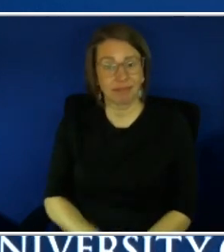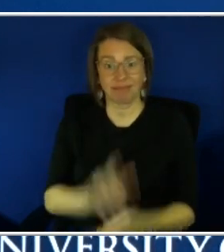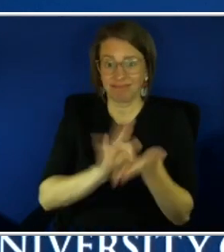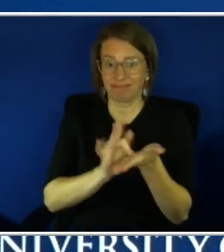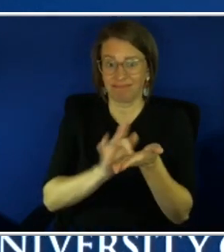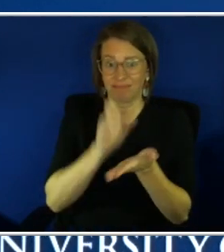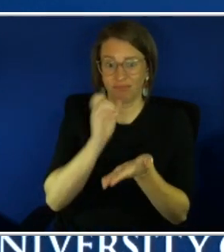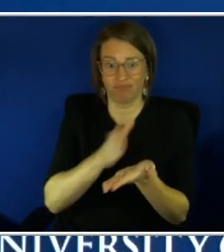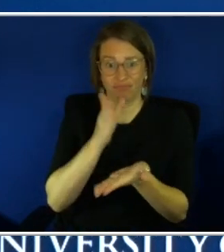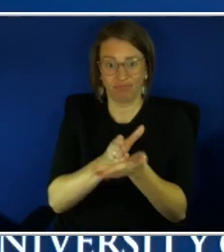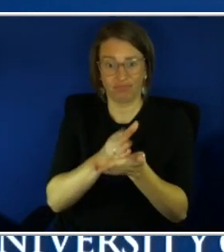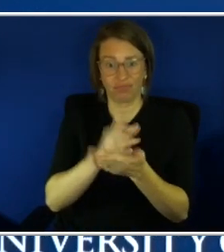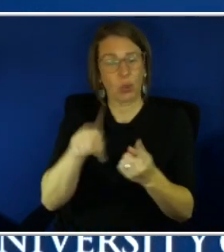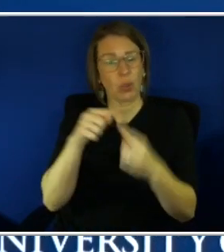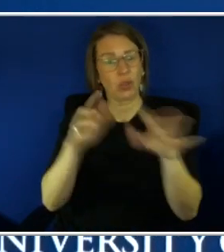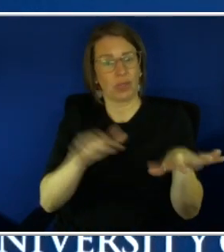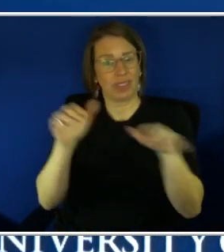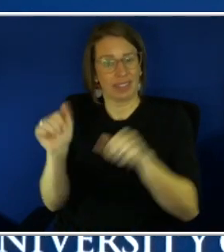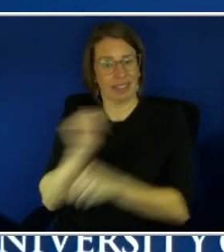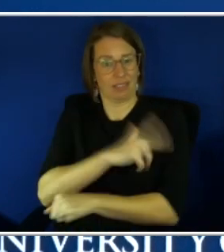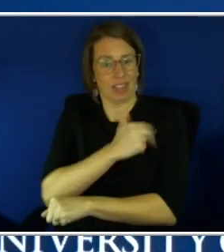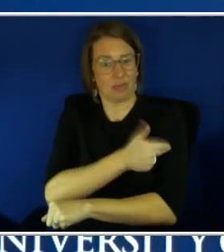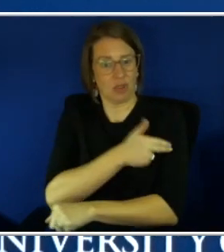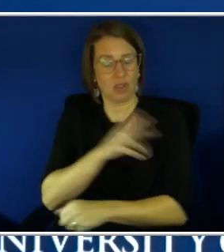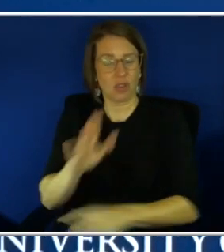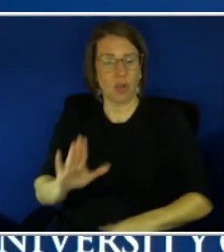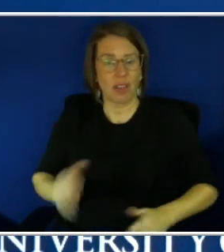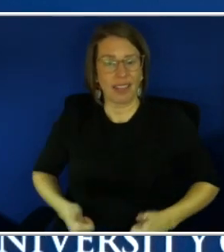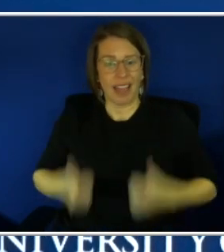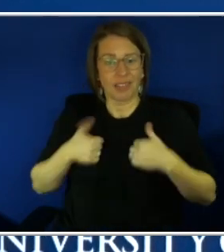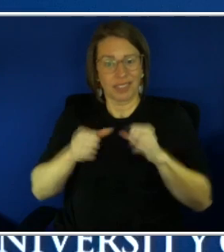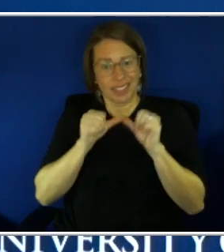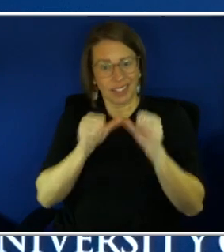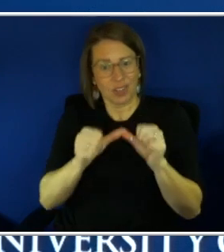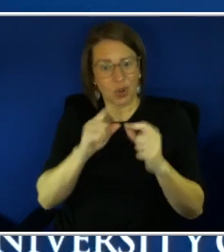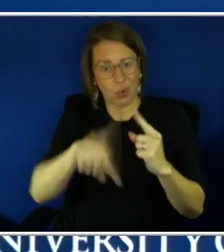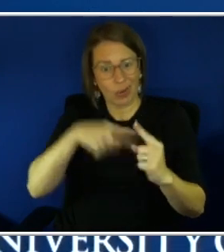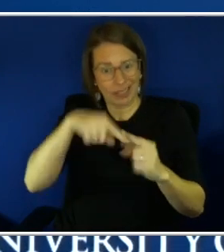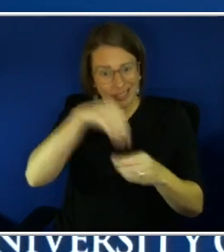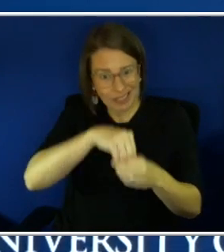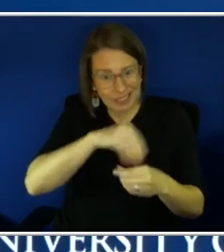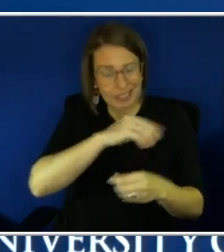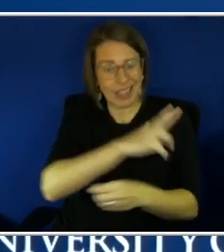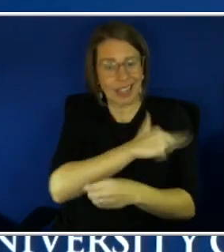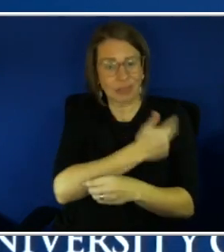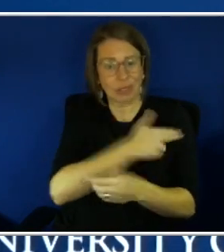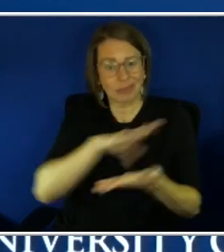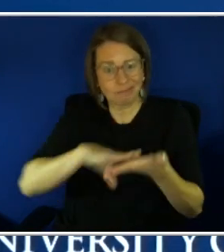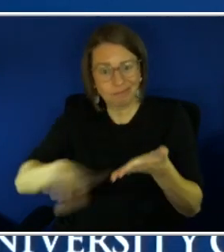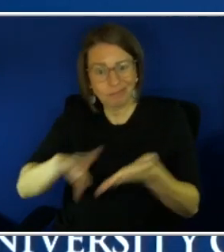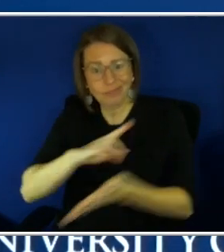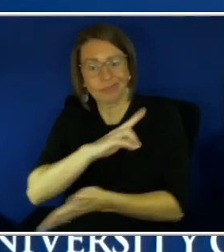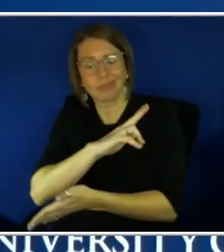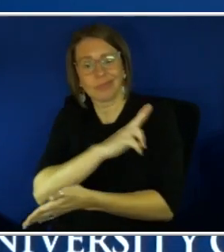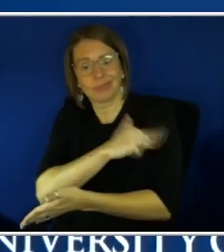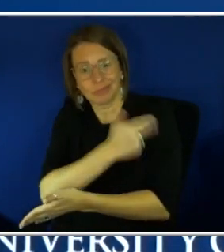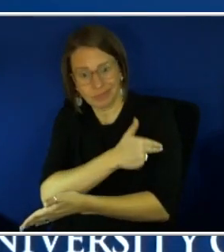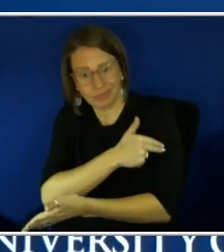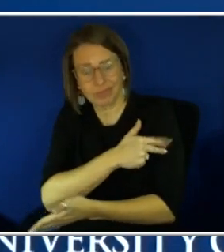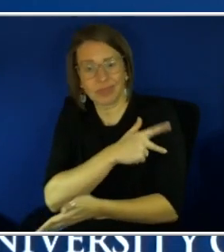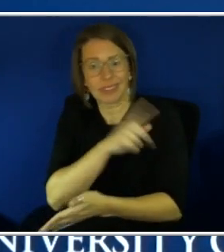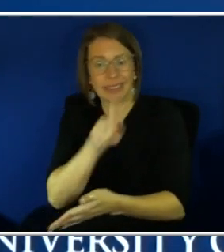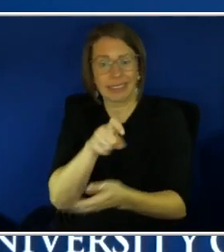when you leave the hospital. Your life continues when you're in the hospital, when you're out of the hospital, and we need that support and that team